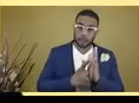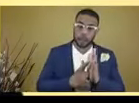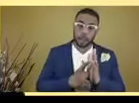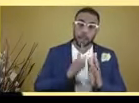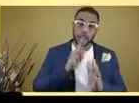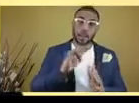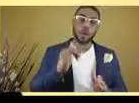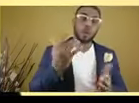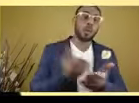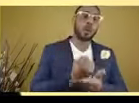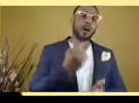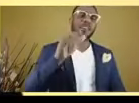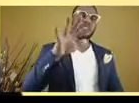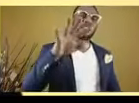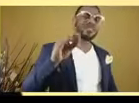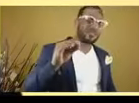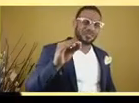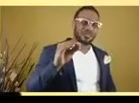won